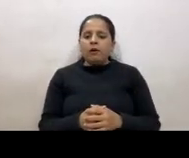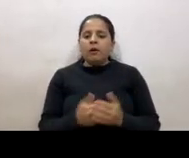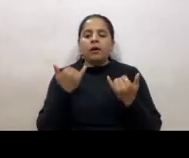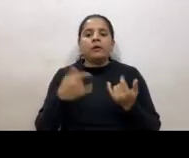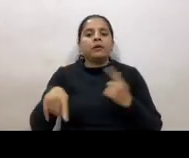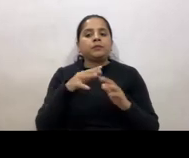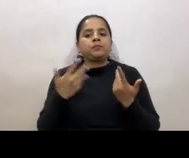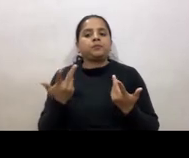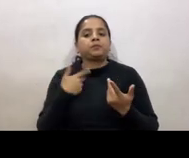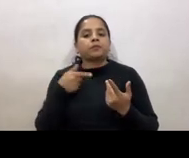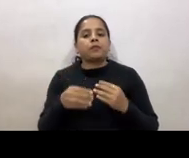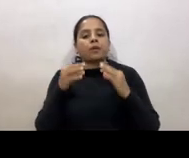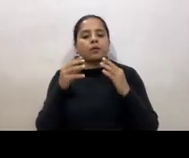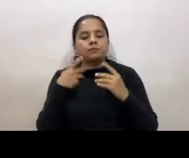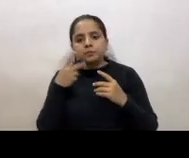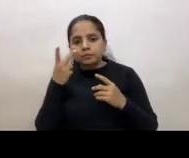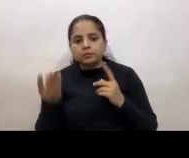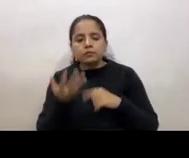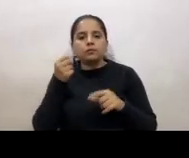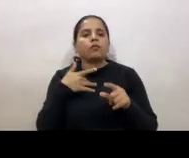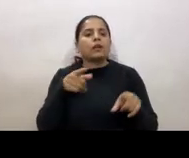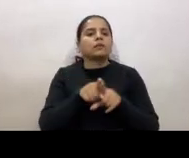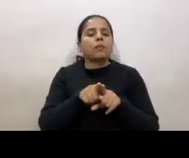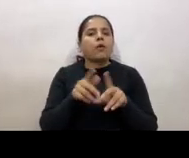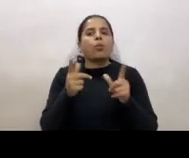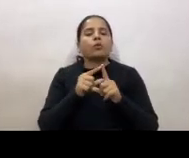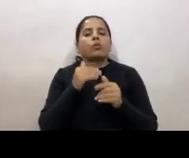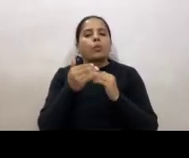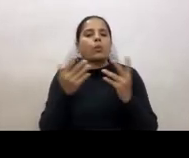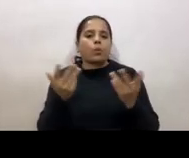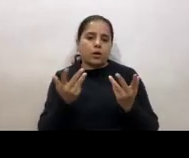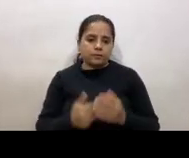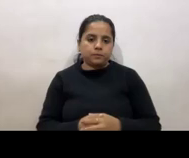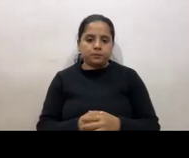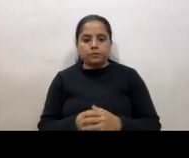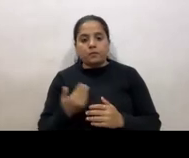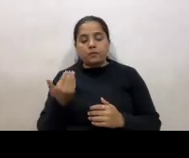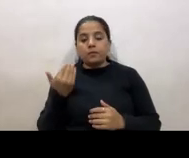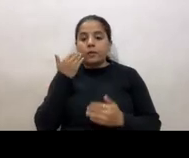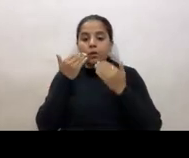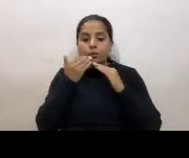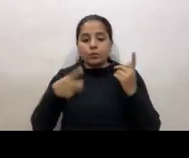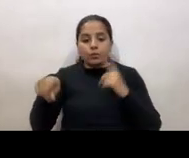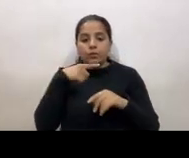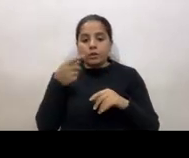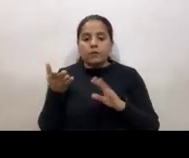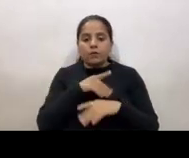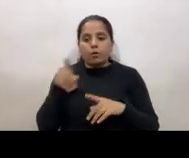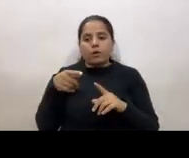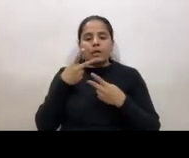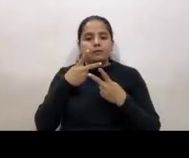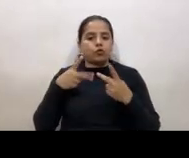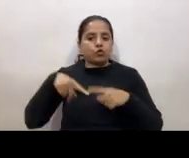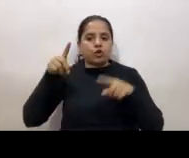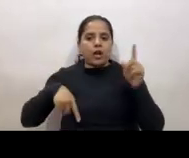how would we counter something like this? When students, you see, they come from diverse